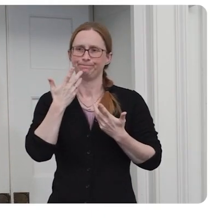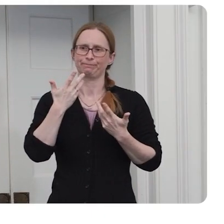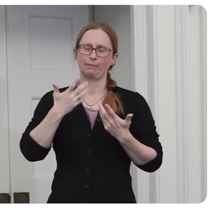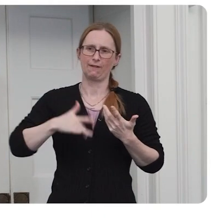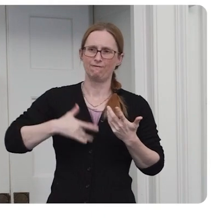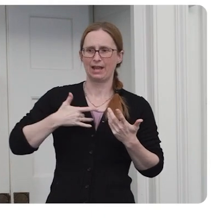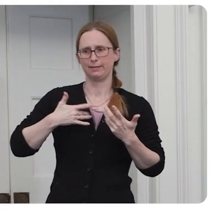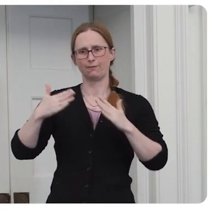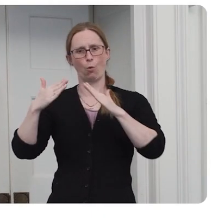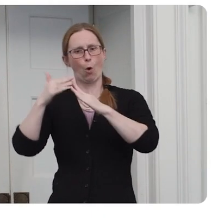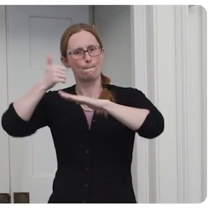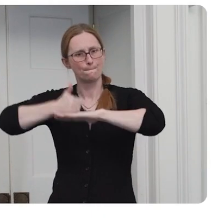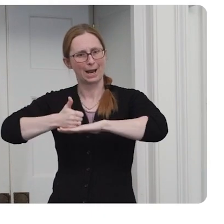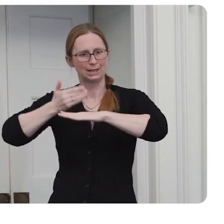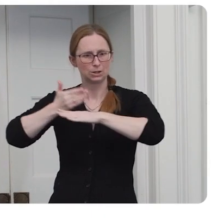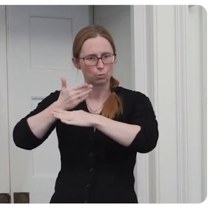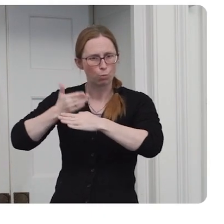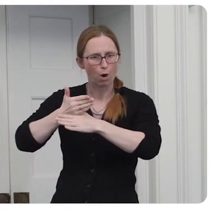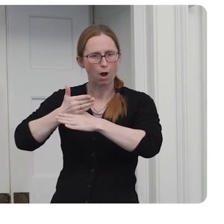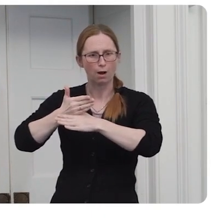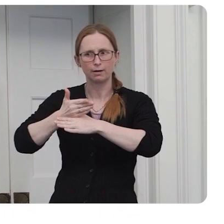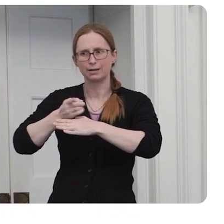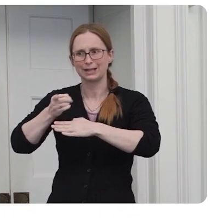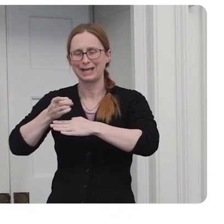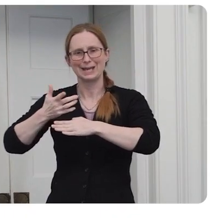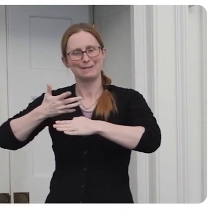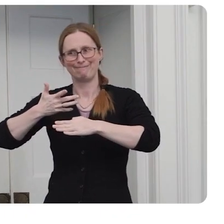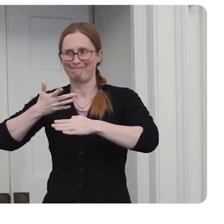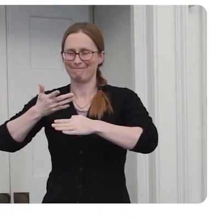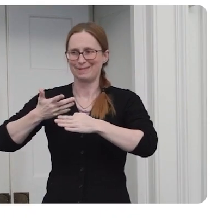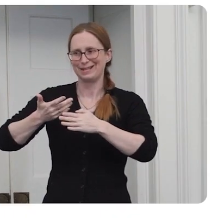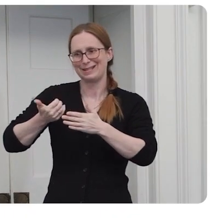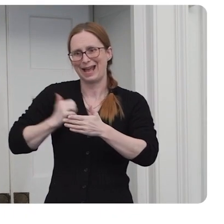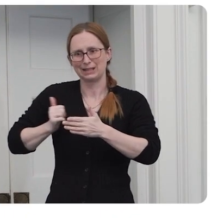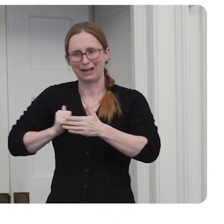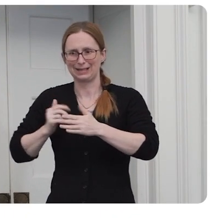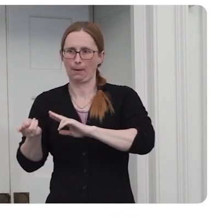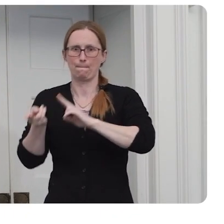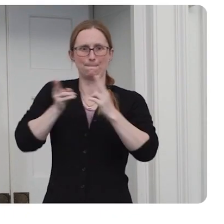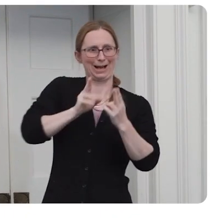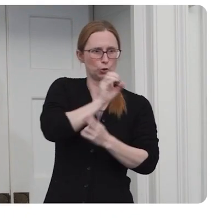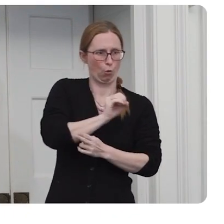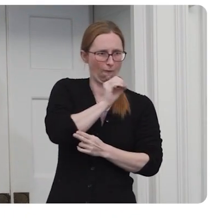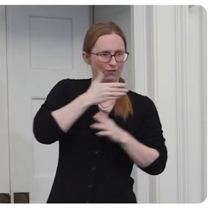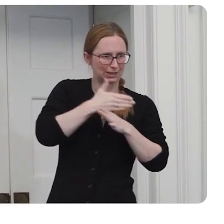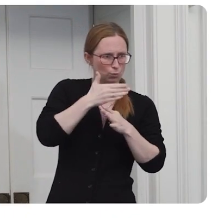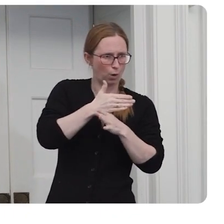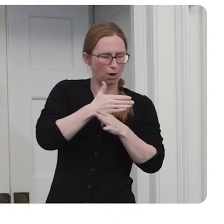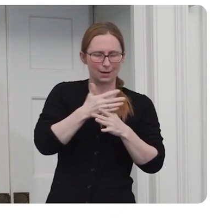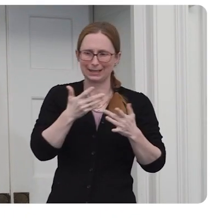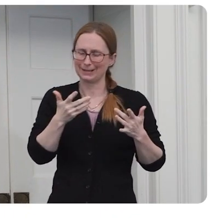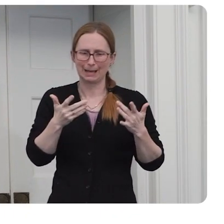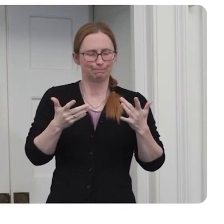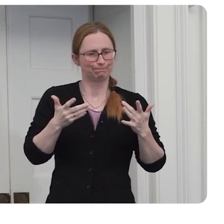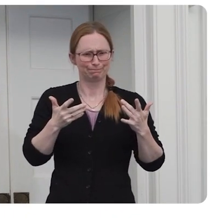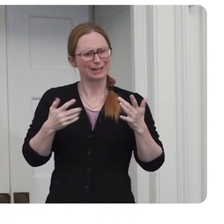of repeal of the home-based working and a move back towards working from the office, you